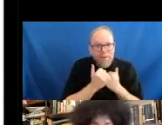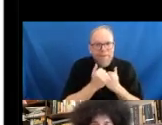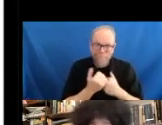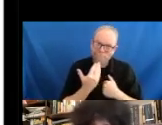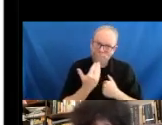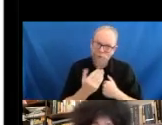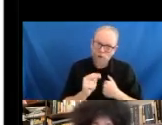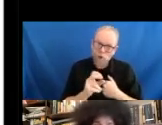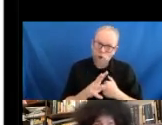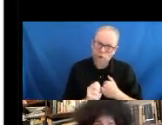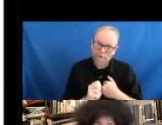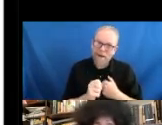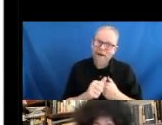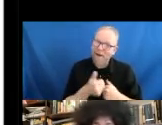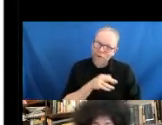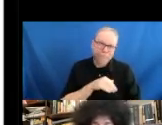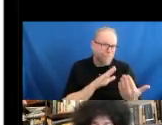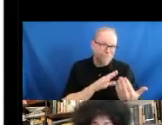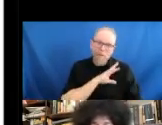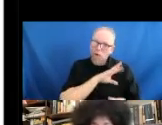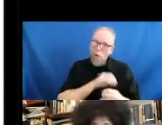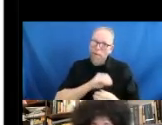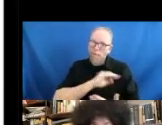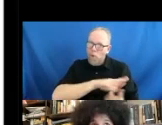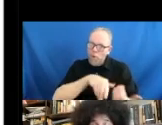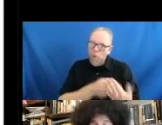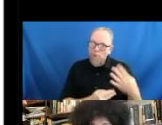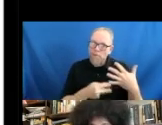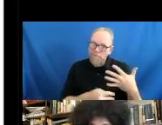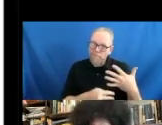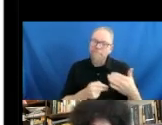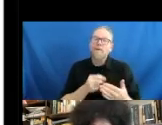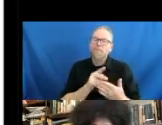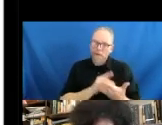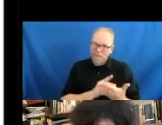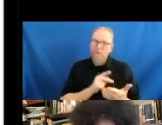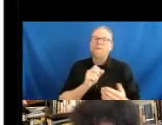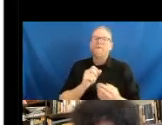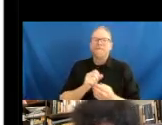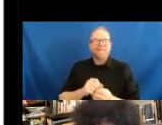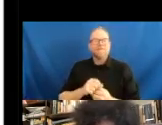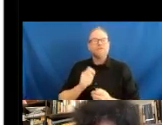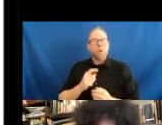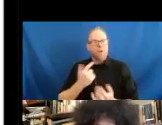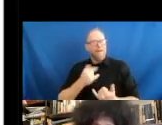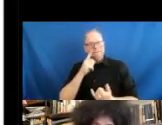news. There are other ways to incorporate these principles into different legal entities. So let's explore.